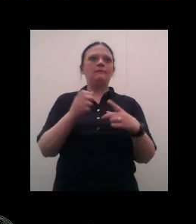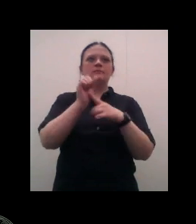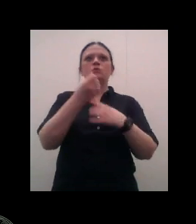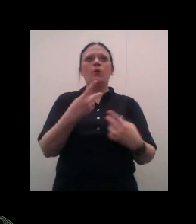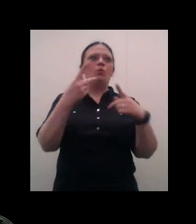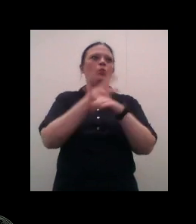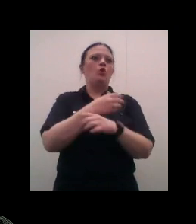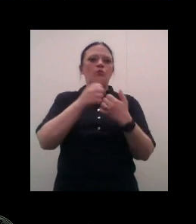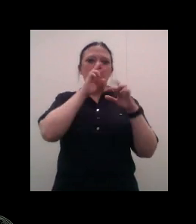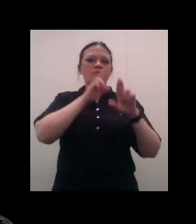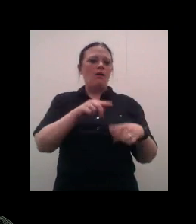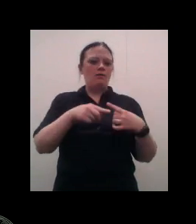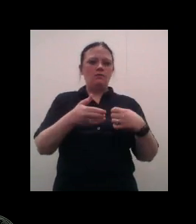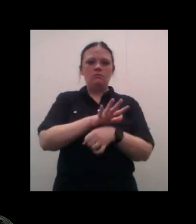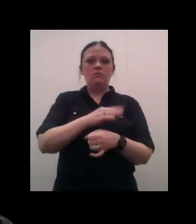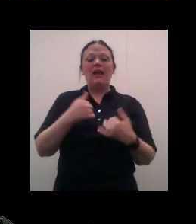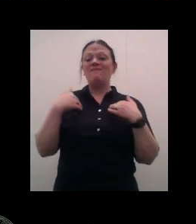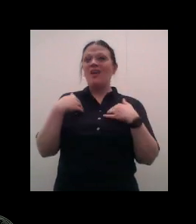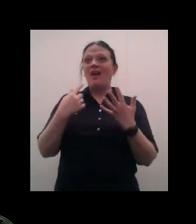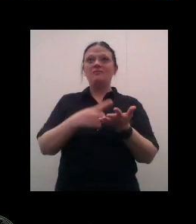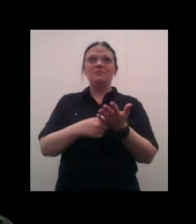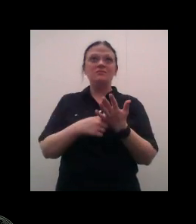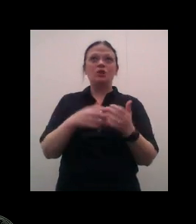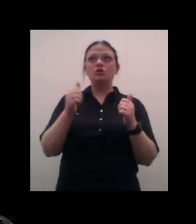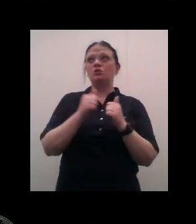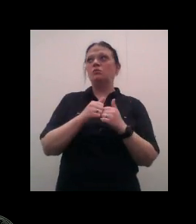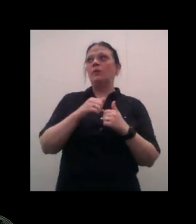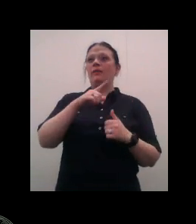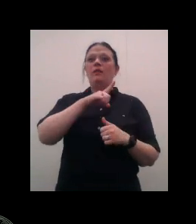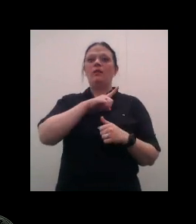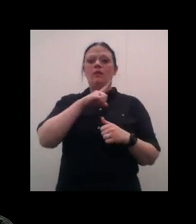I've had conversations with other people, including Lieutenant Governor, about this.